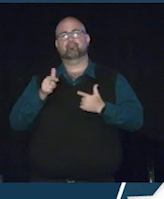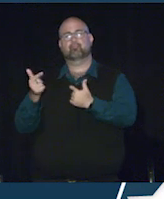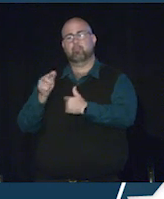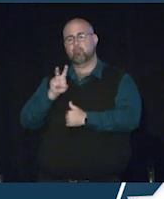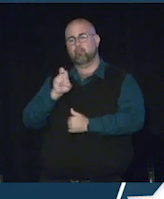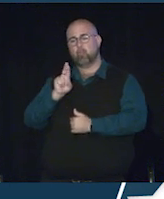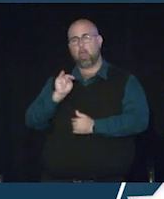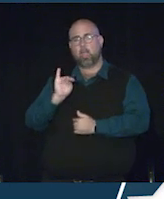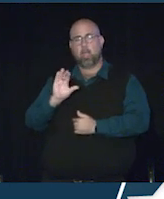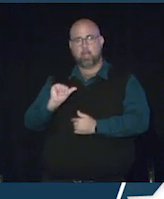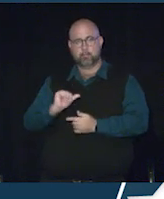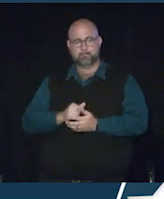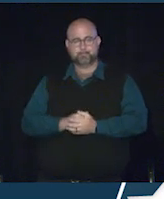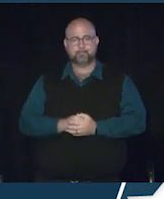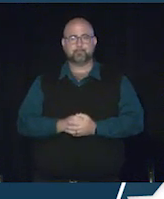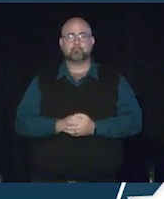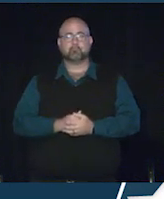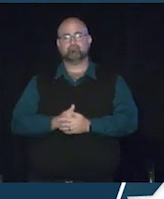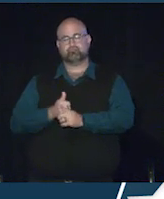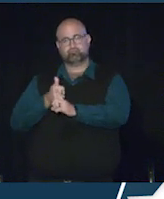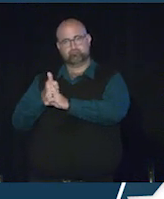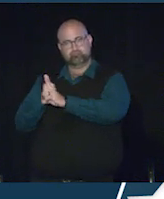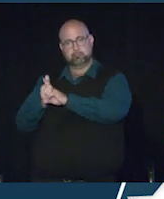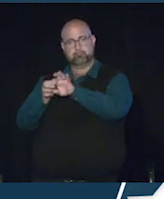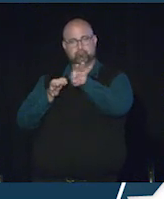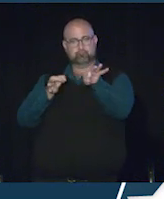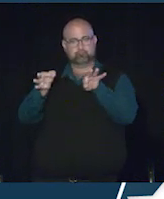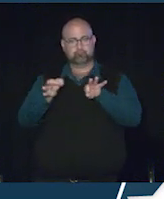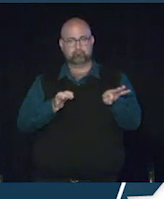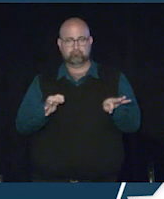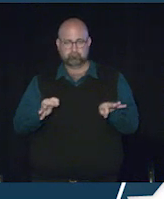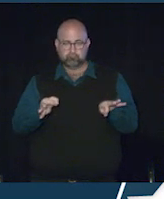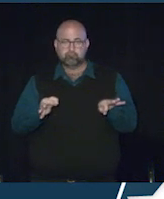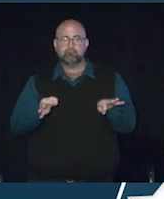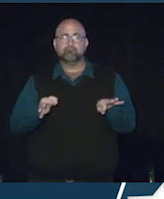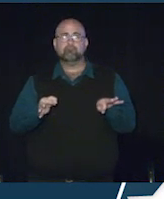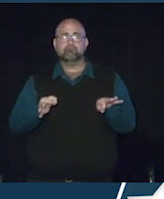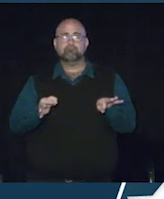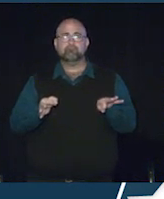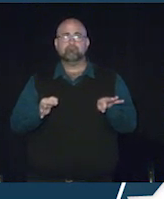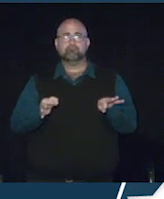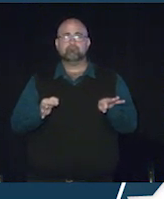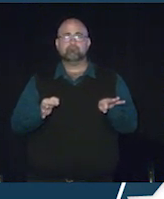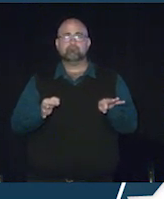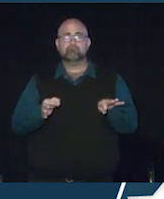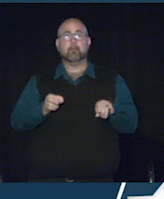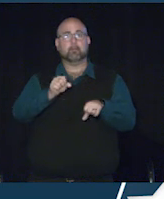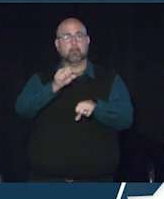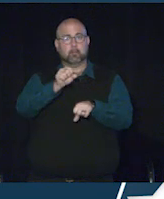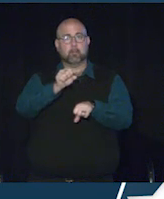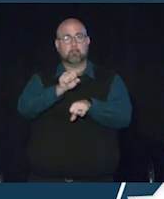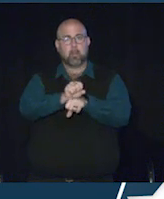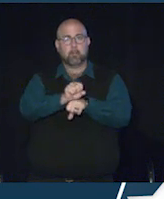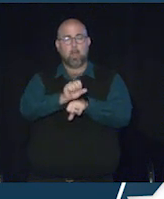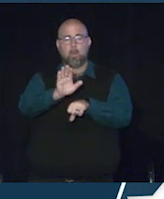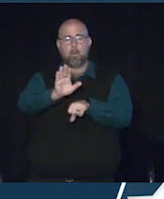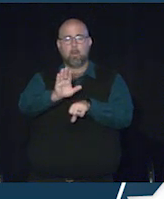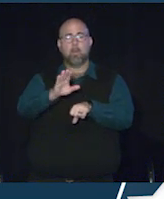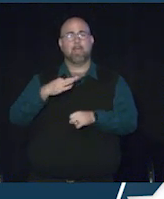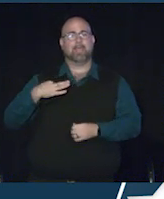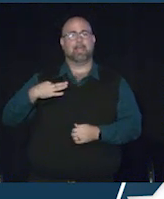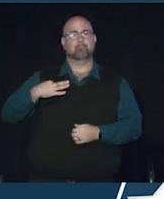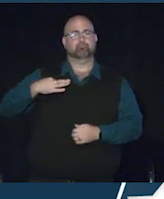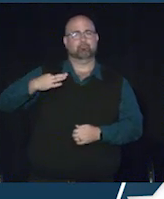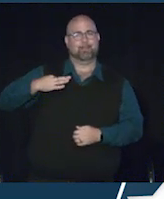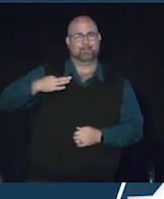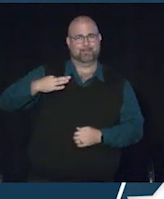Veronica, and she's going to talk a little bit about employment service, or eligibility